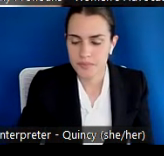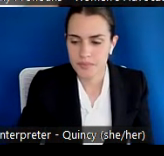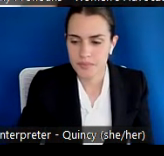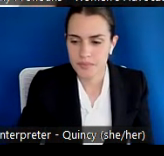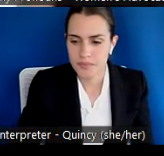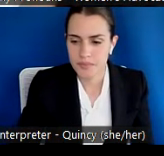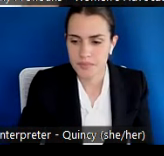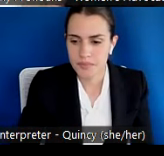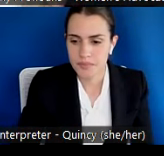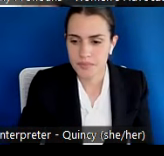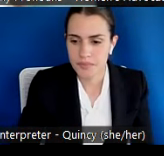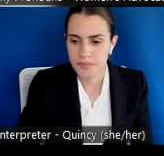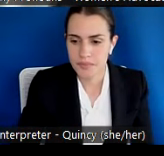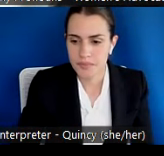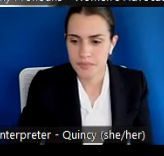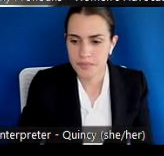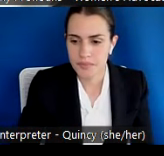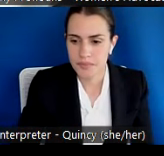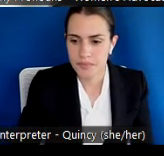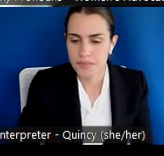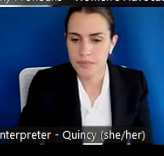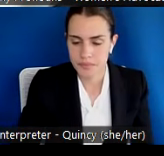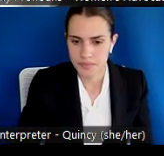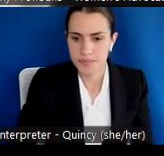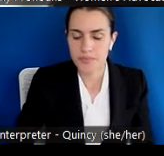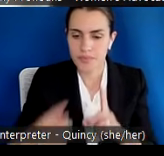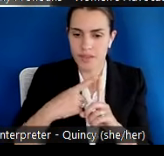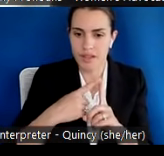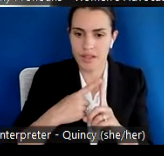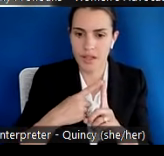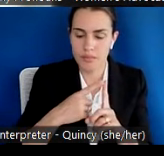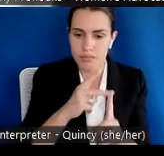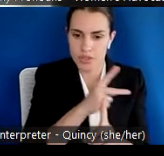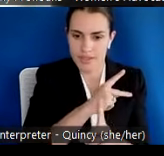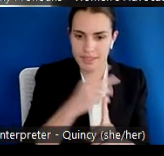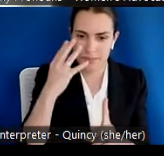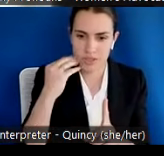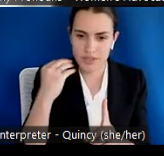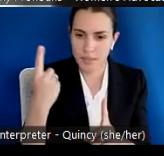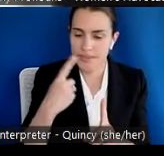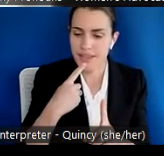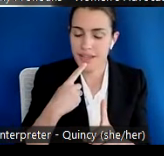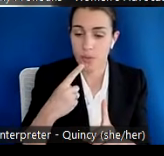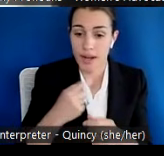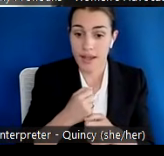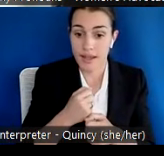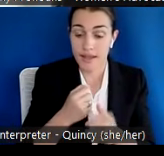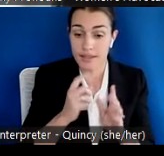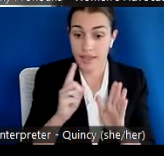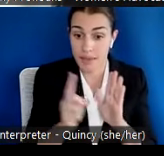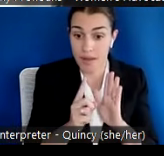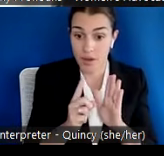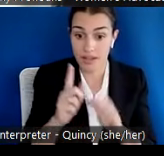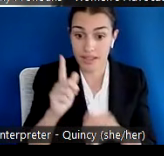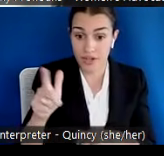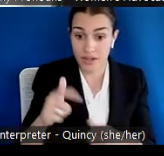Someone in the chat is sharing their own personal experience, and they say, when I came out late in life and was with my wife, we had a very